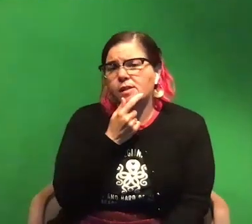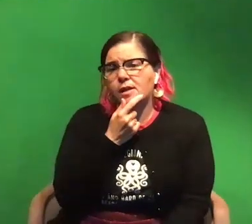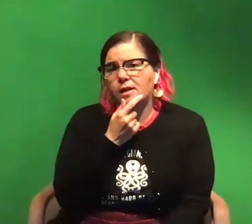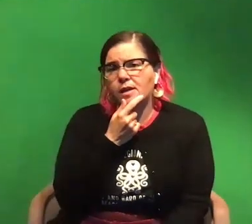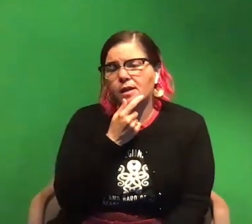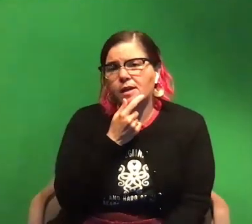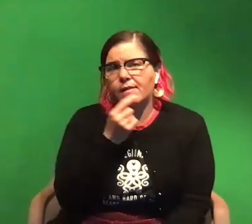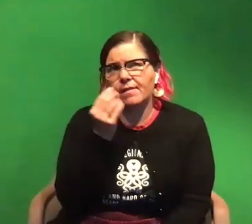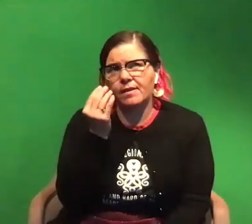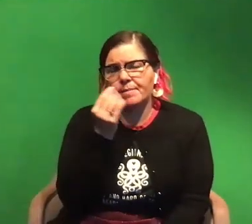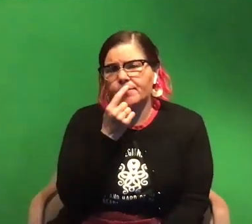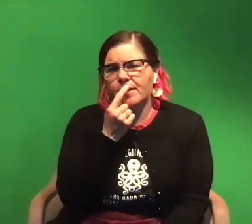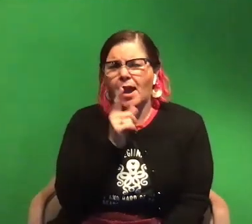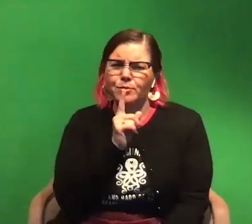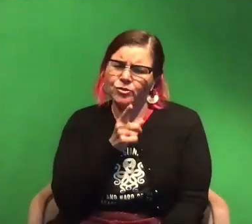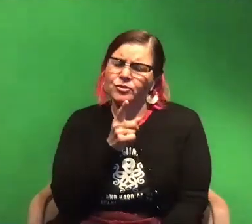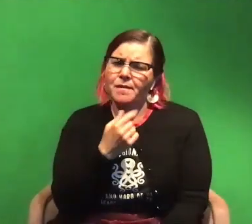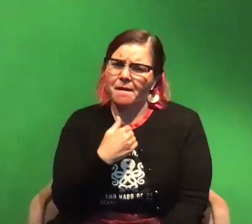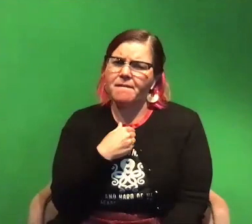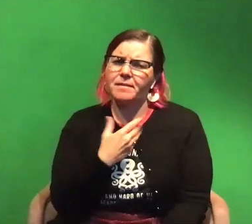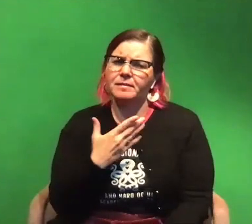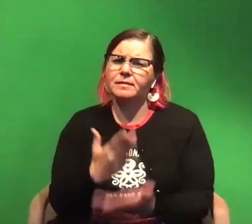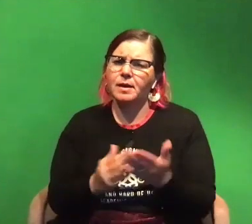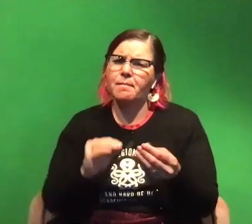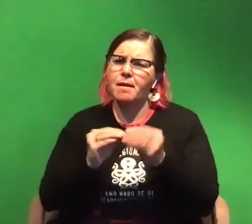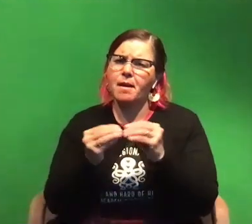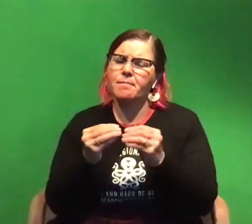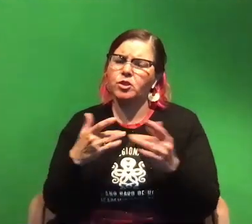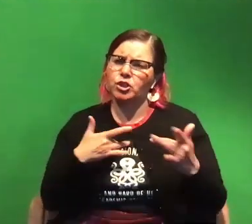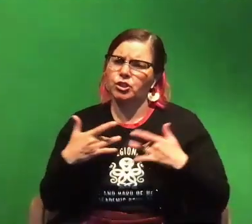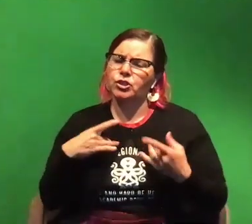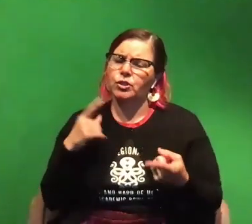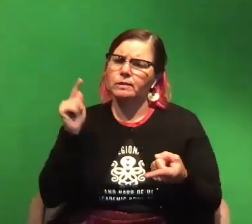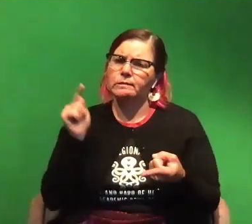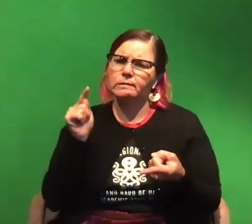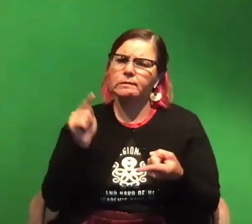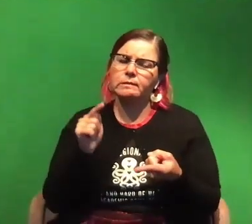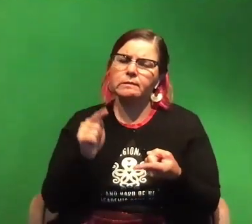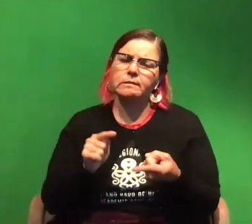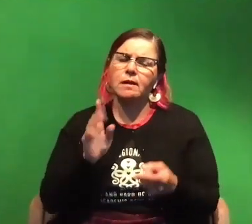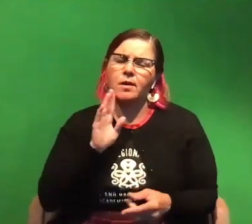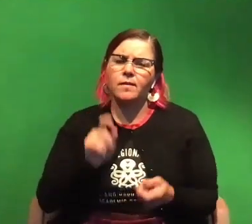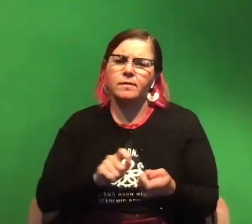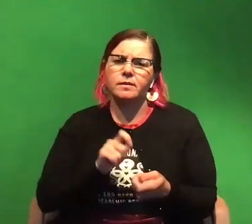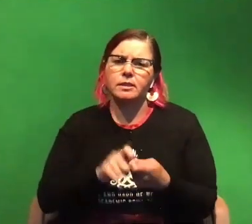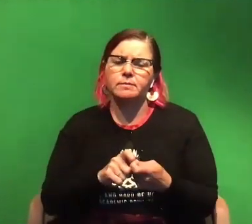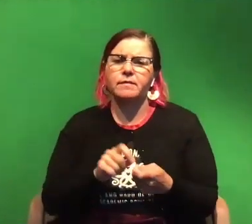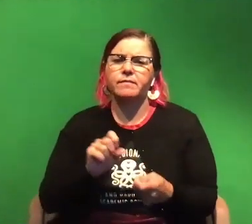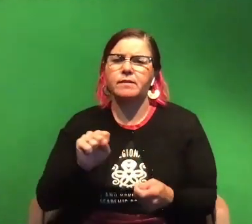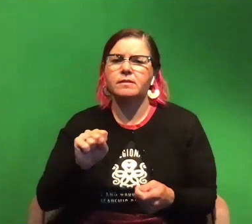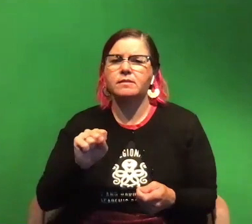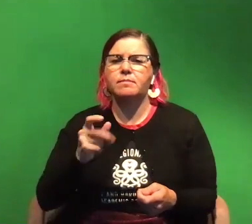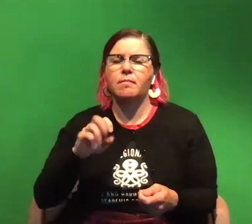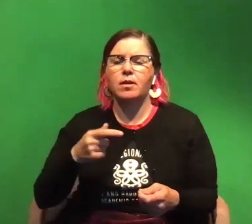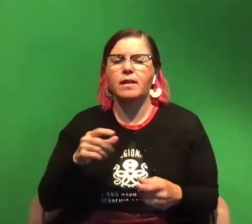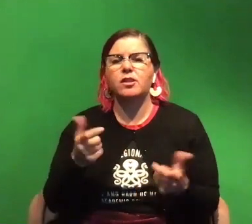To think about that. I'm sure that there are some numbers that have been concerning. You know, I know there's certain spawning aggregations like the giant